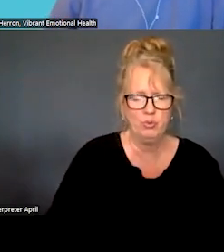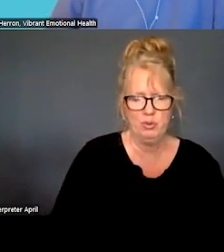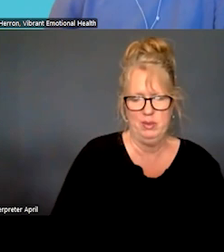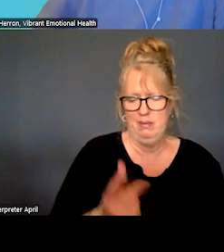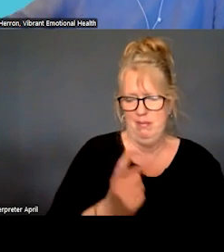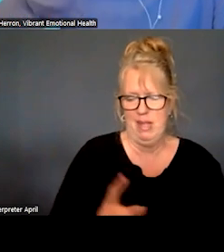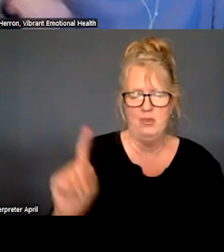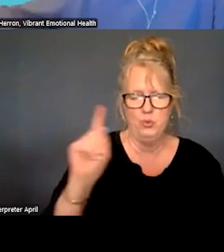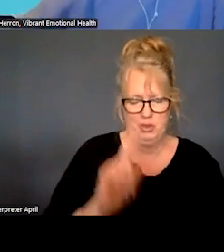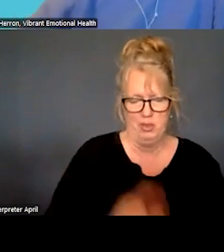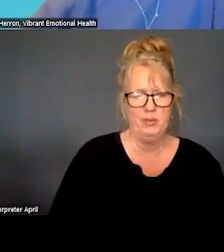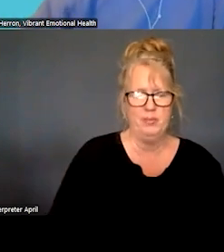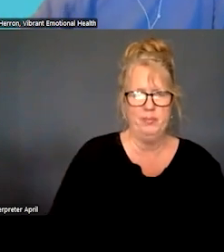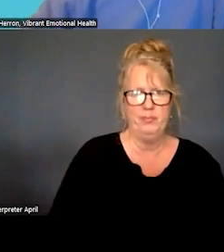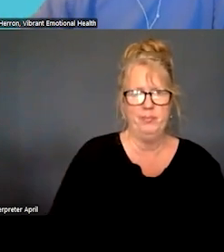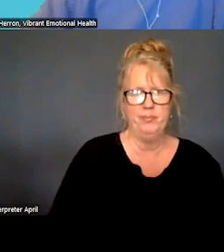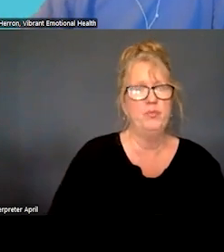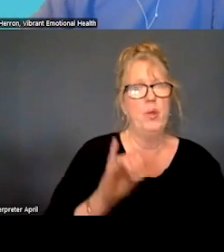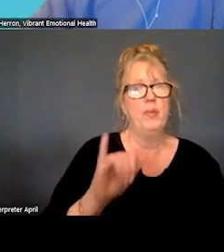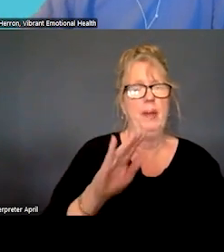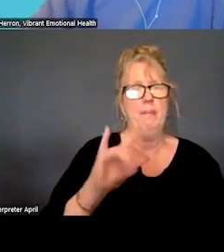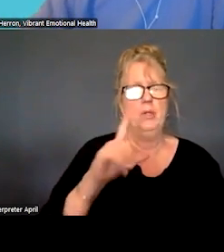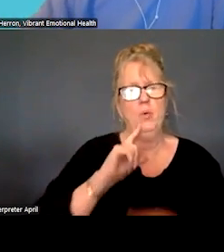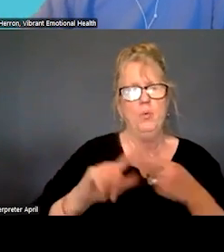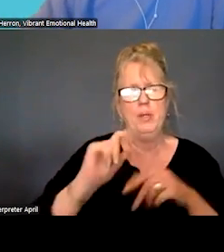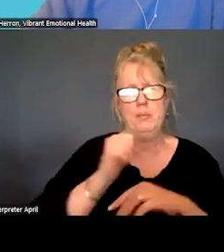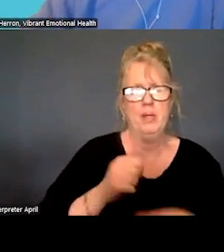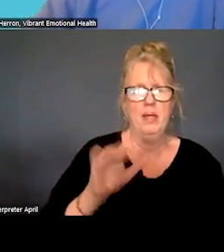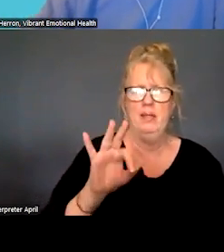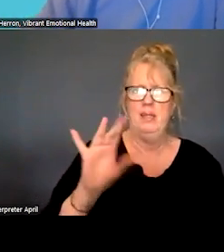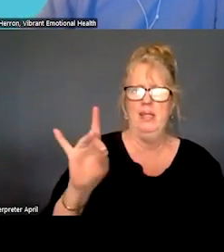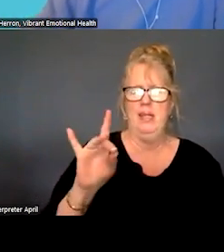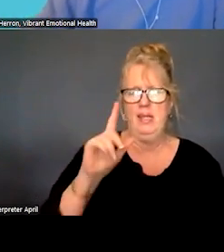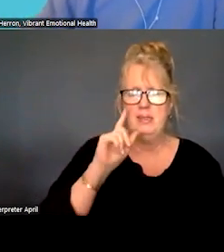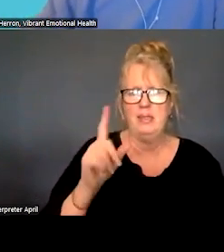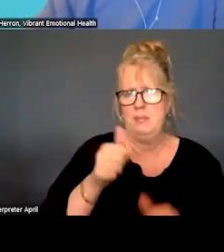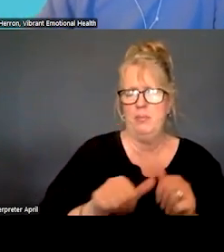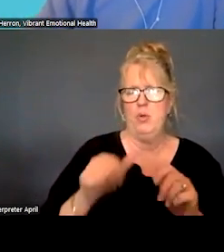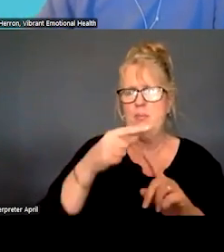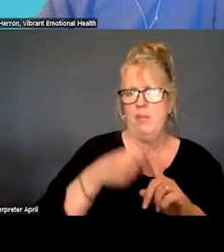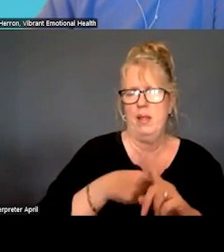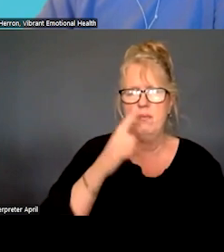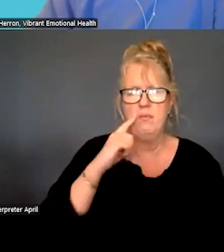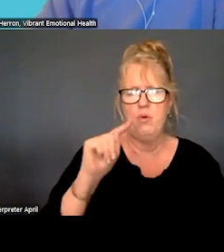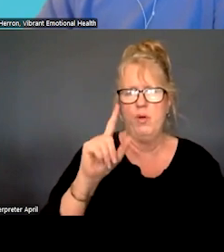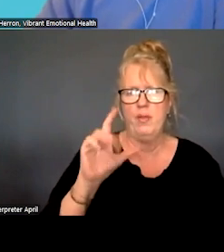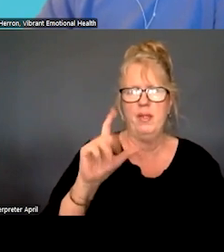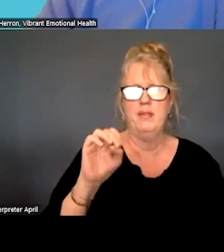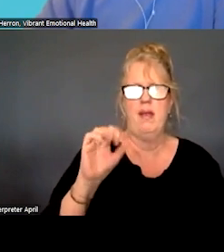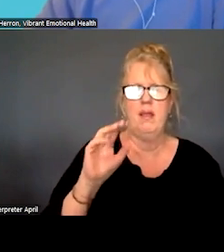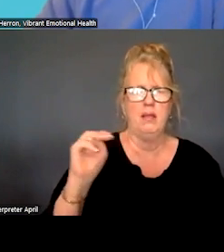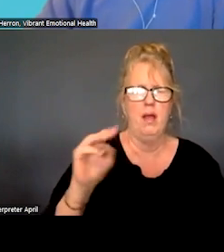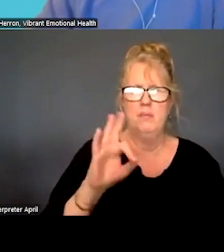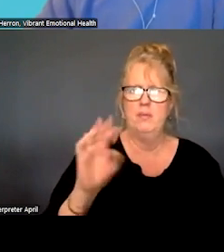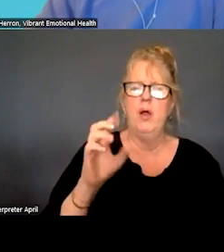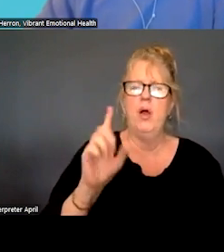week. That bill would establish a 98 cents per month telecom fee, and it would